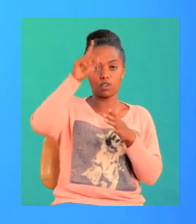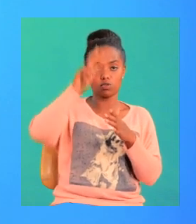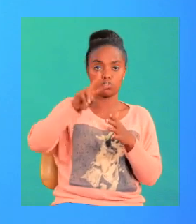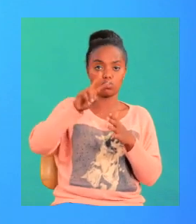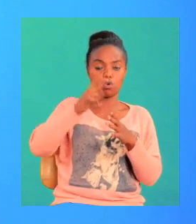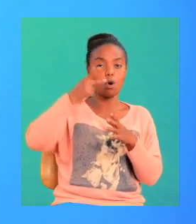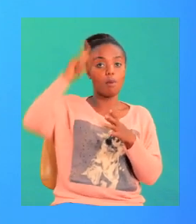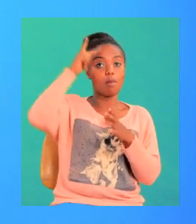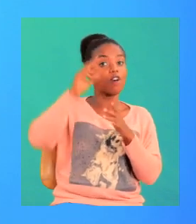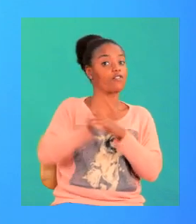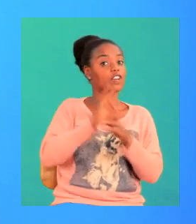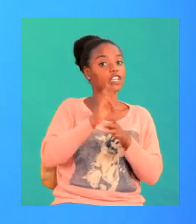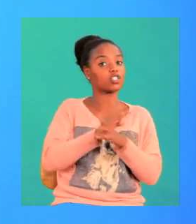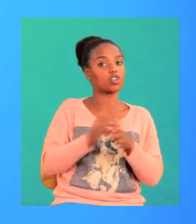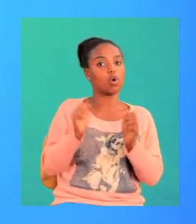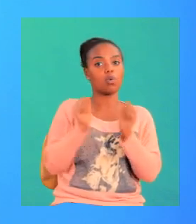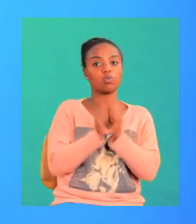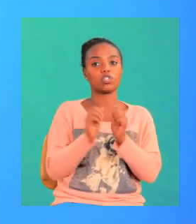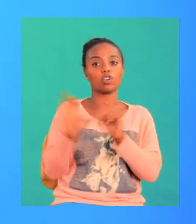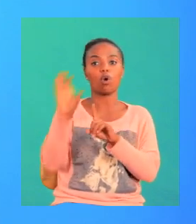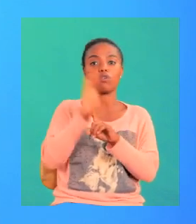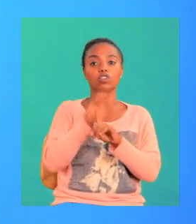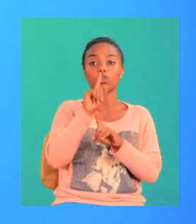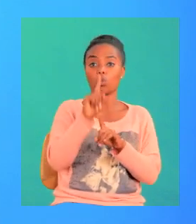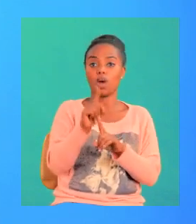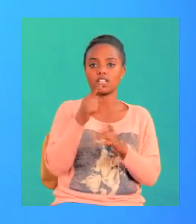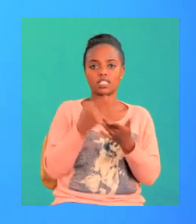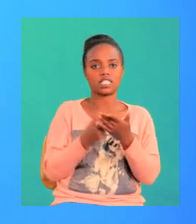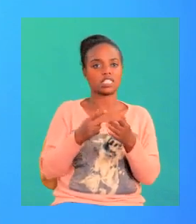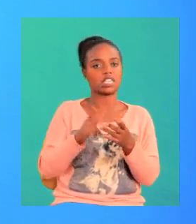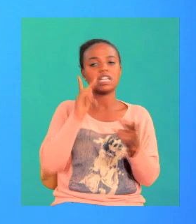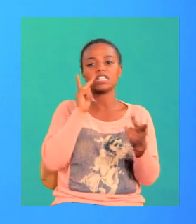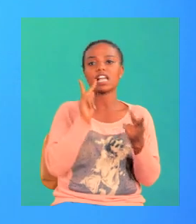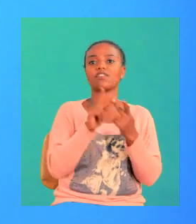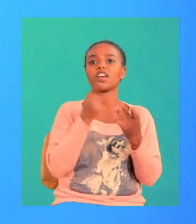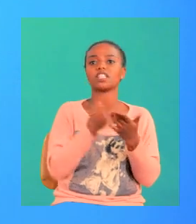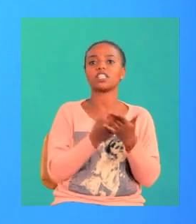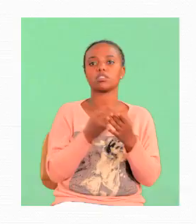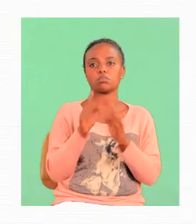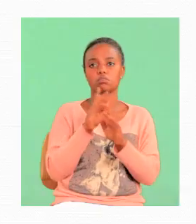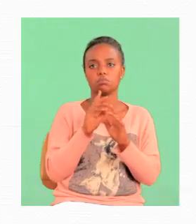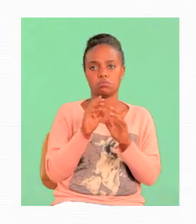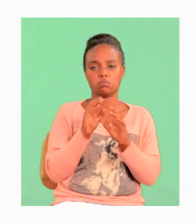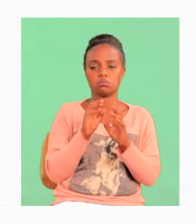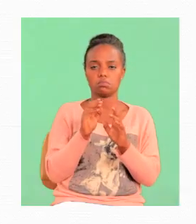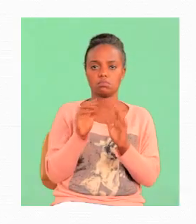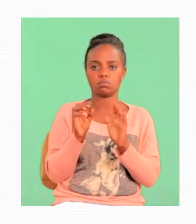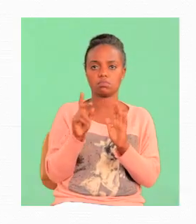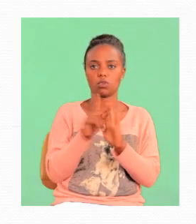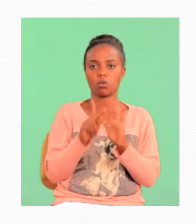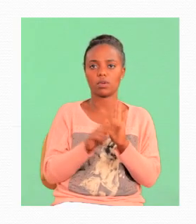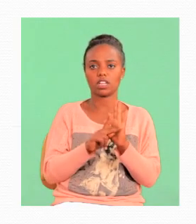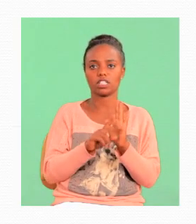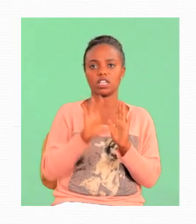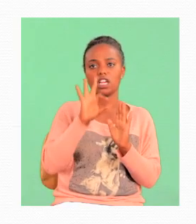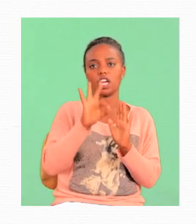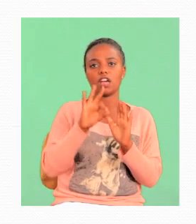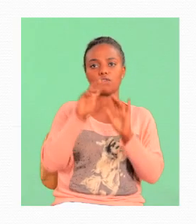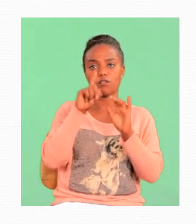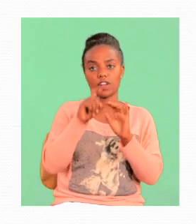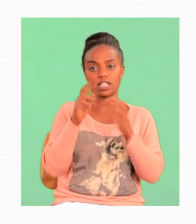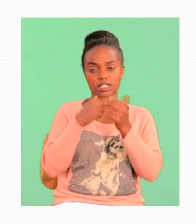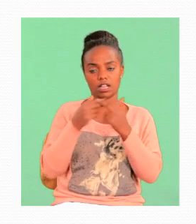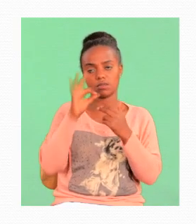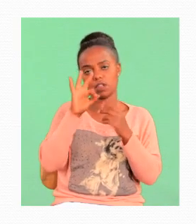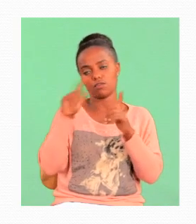power function with this coefficient 1. So it satisfies this property, f of xy is equal to f of x times f of